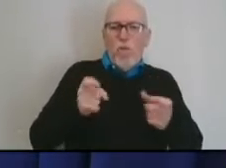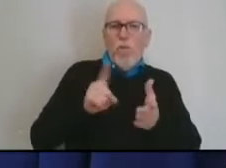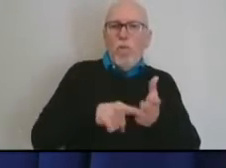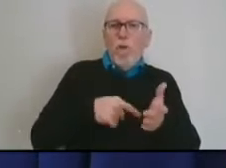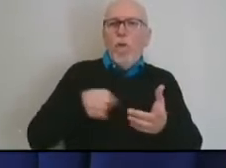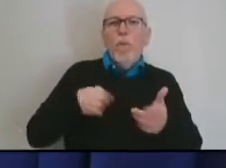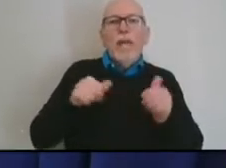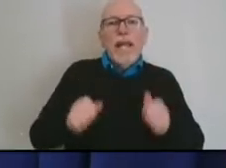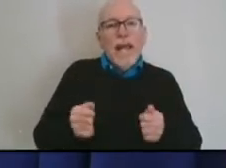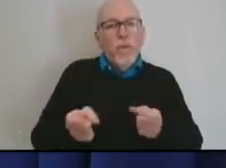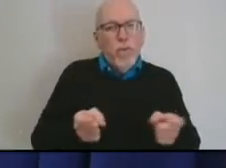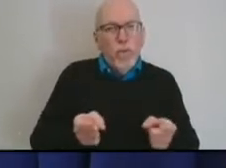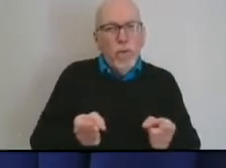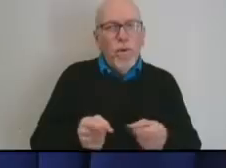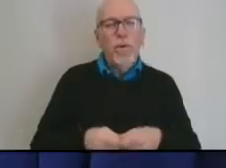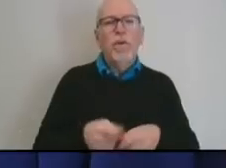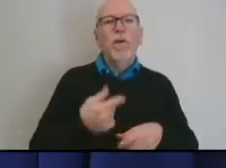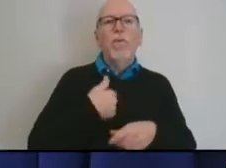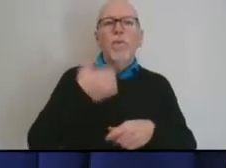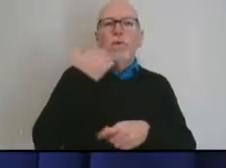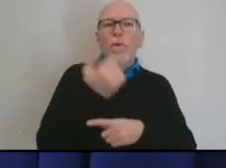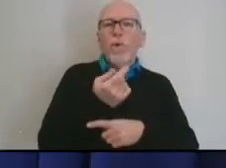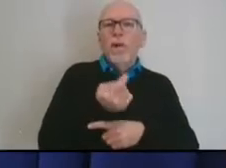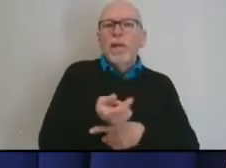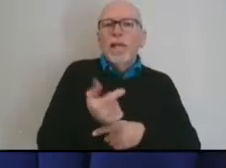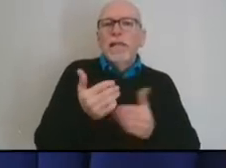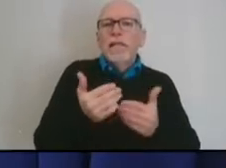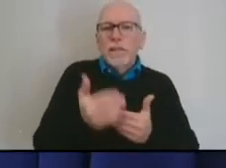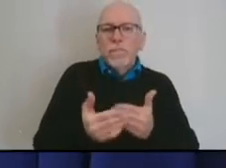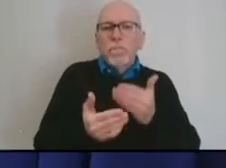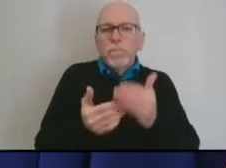these small steps can make a